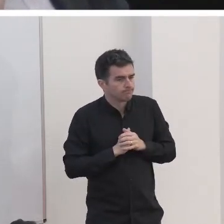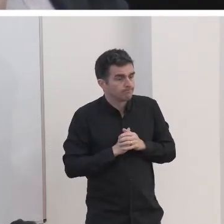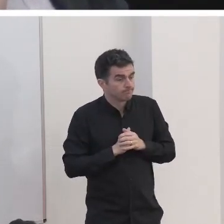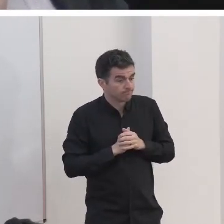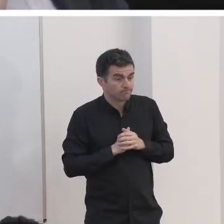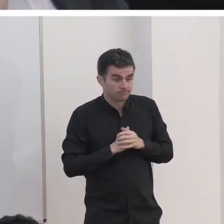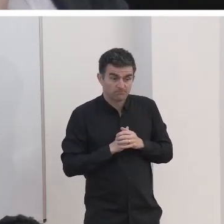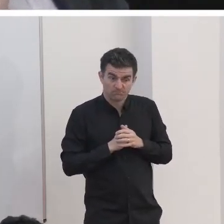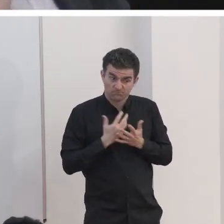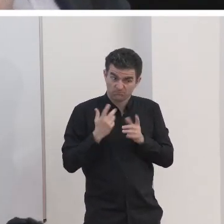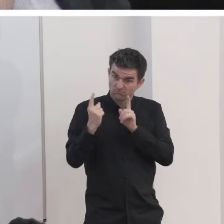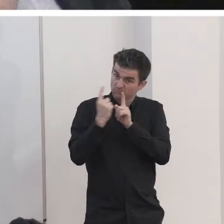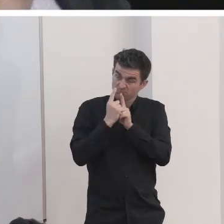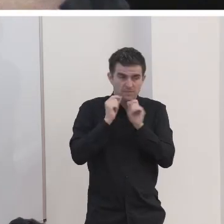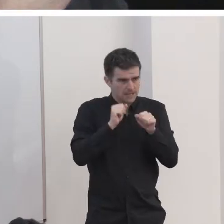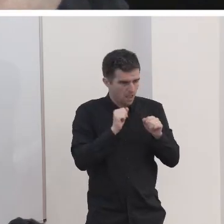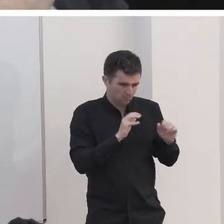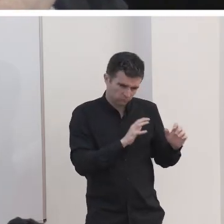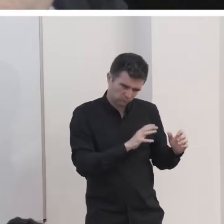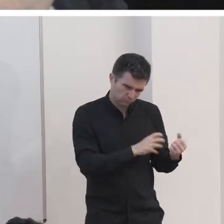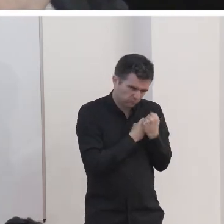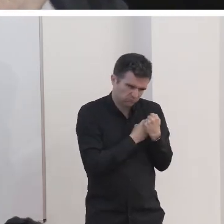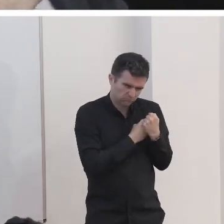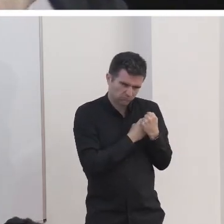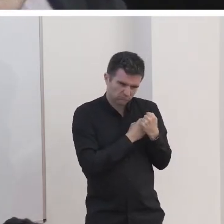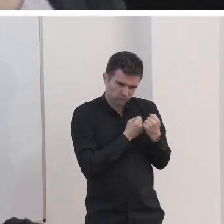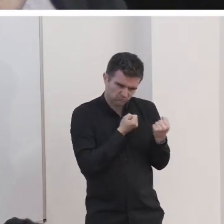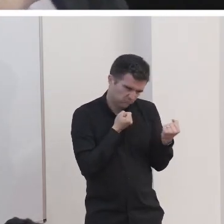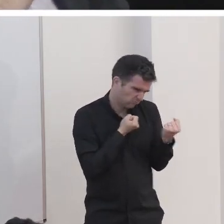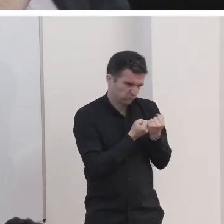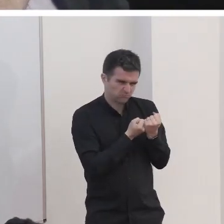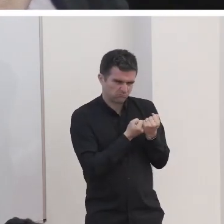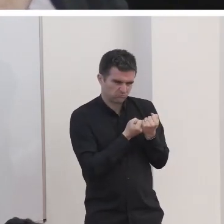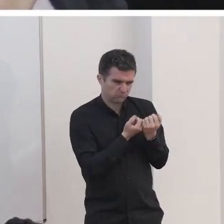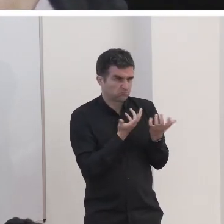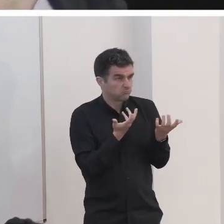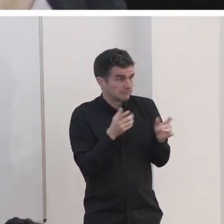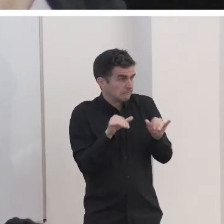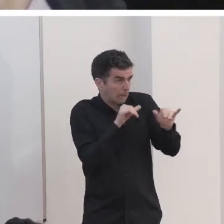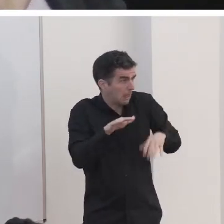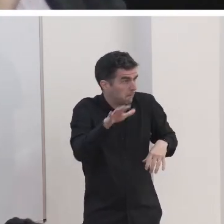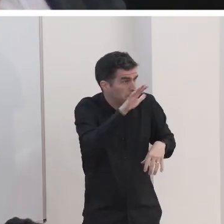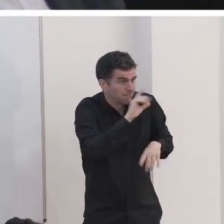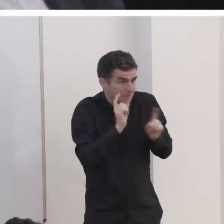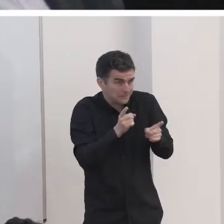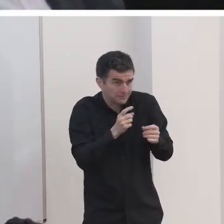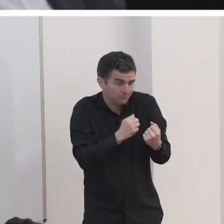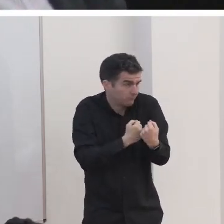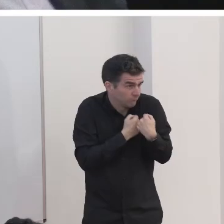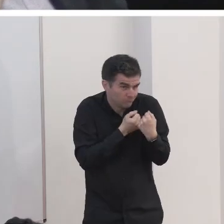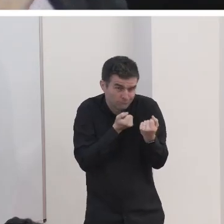establish the Act, the Disability Act, as a result of the UN Convention on the Rights of Persons with